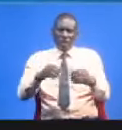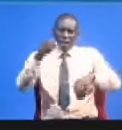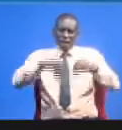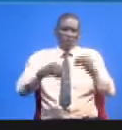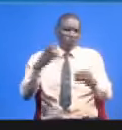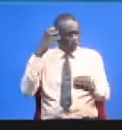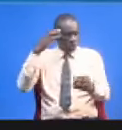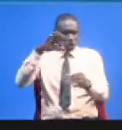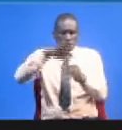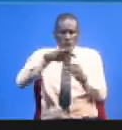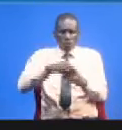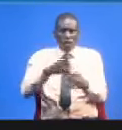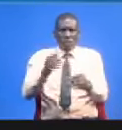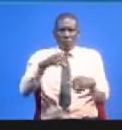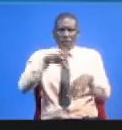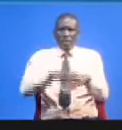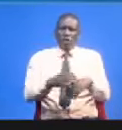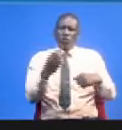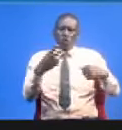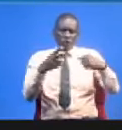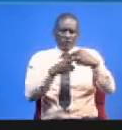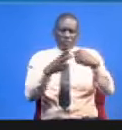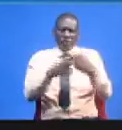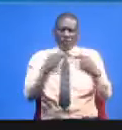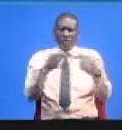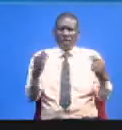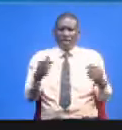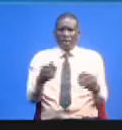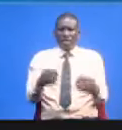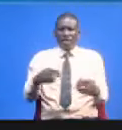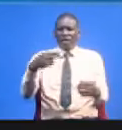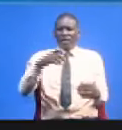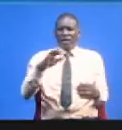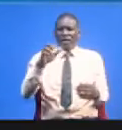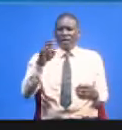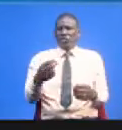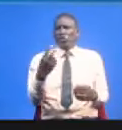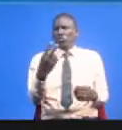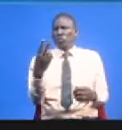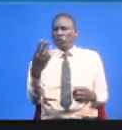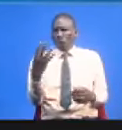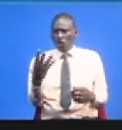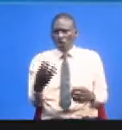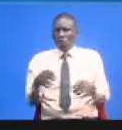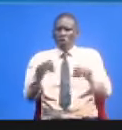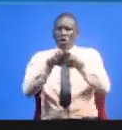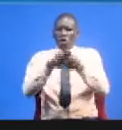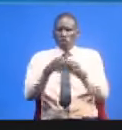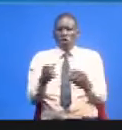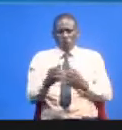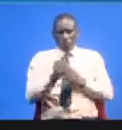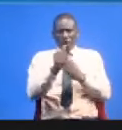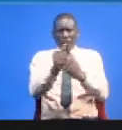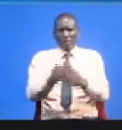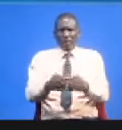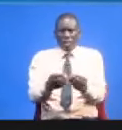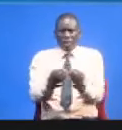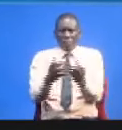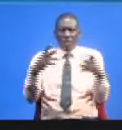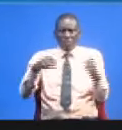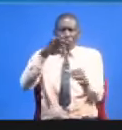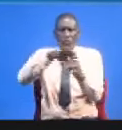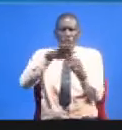by garnering 277 against Harris's 224. He also was leading in the popular